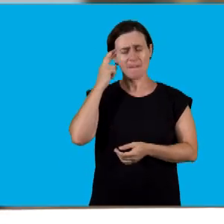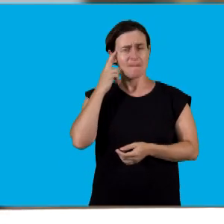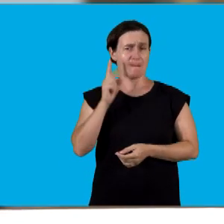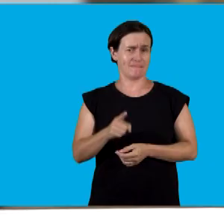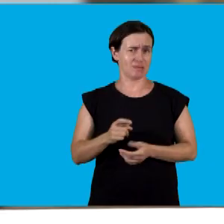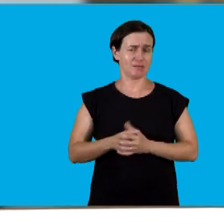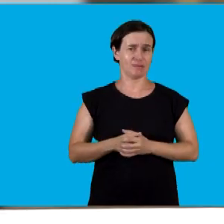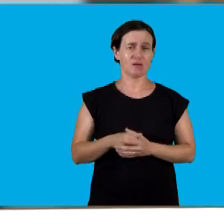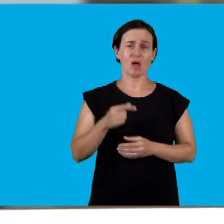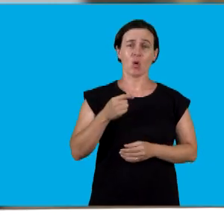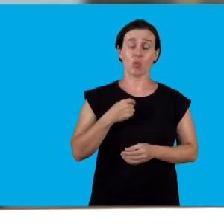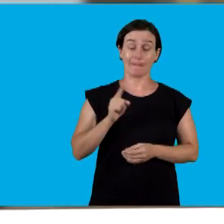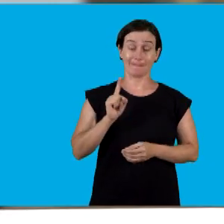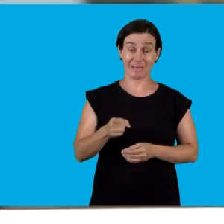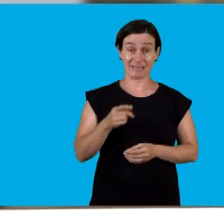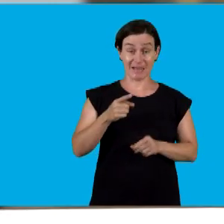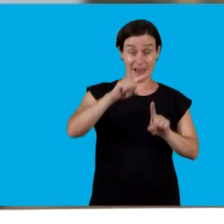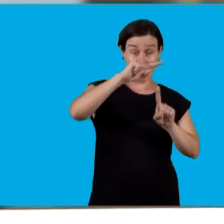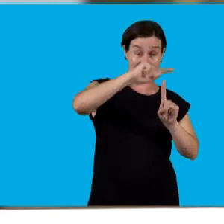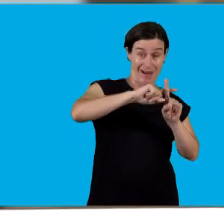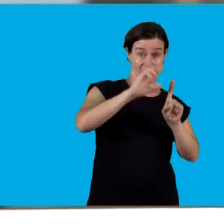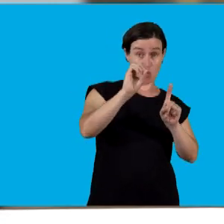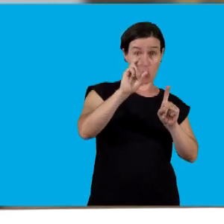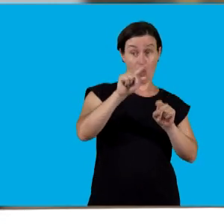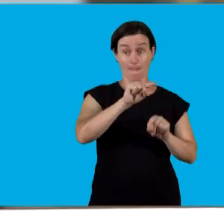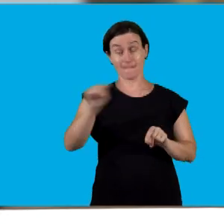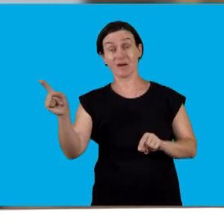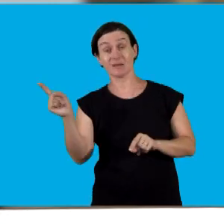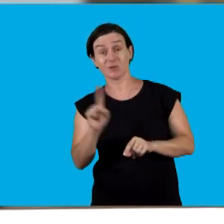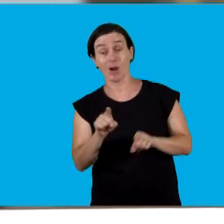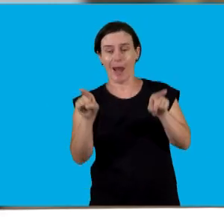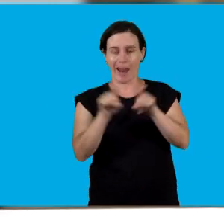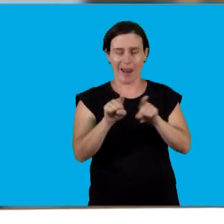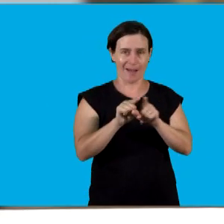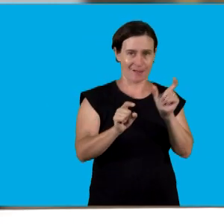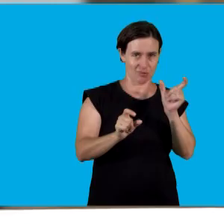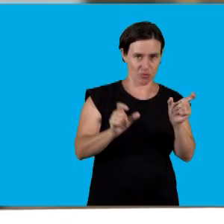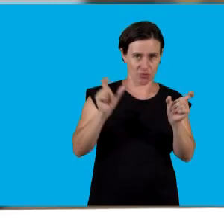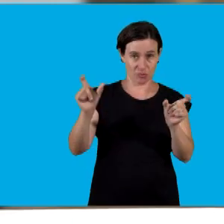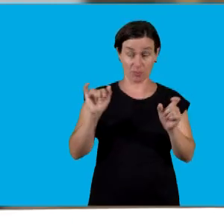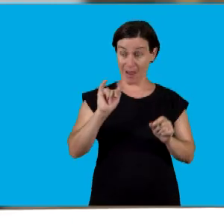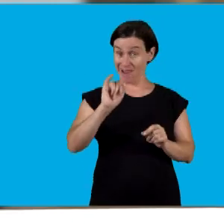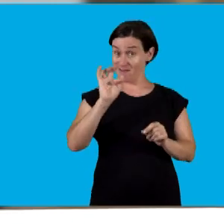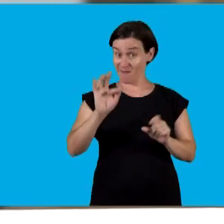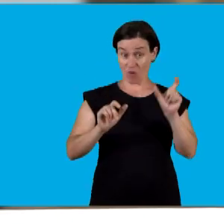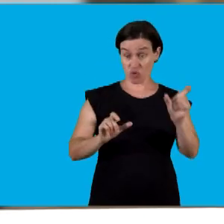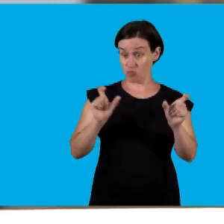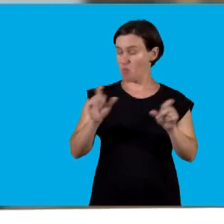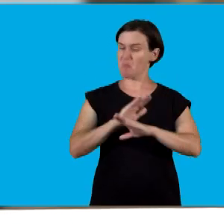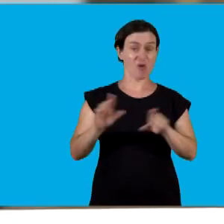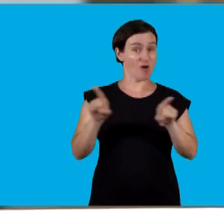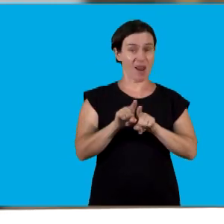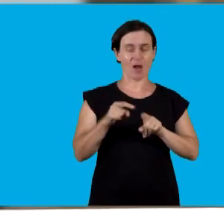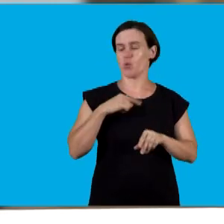remember that we have to only add or subtract the like terms. Unlike terms cannot be